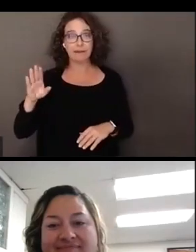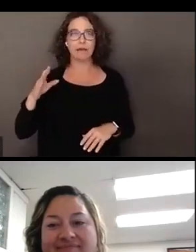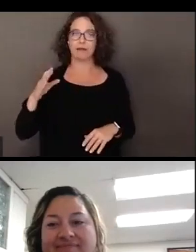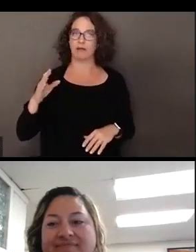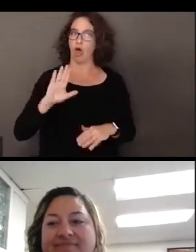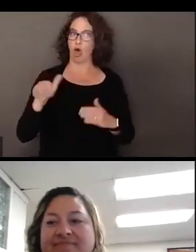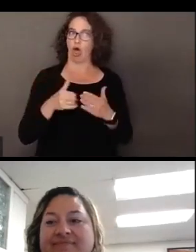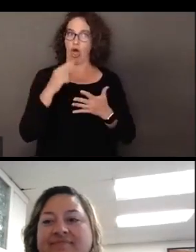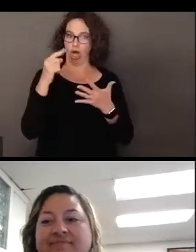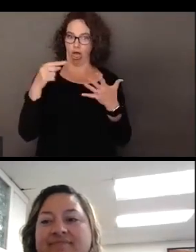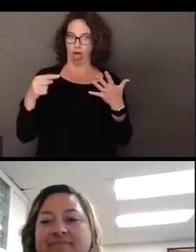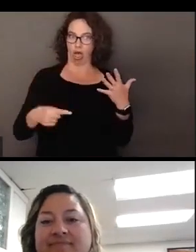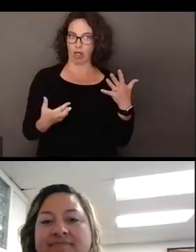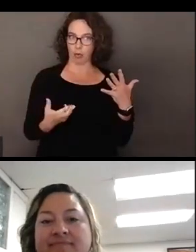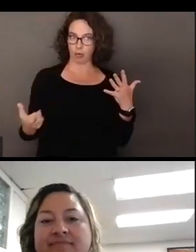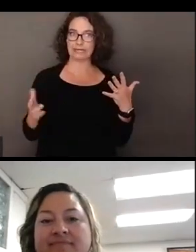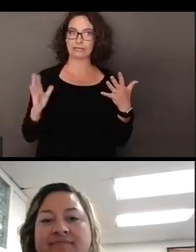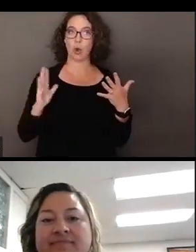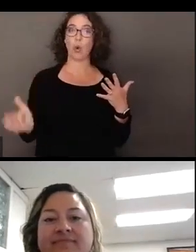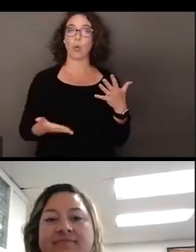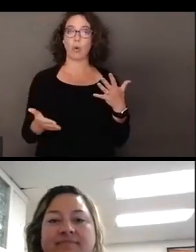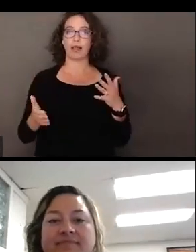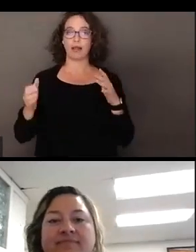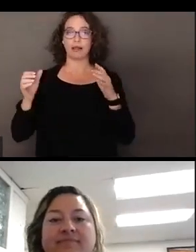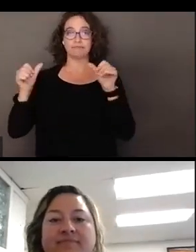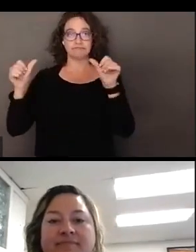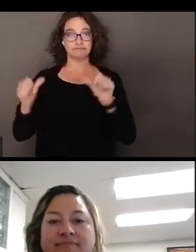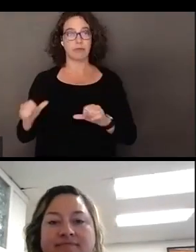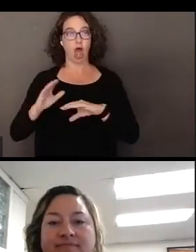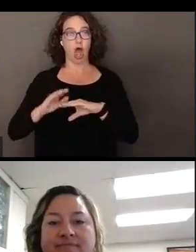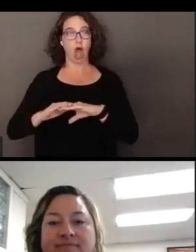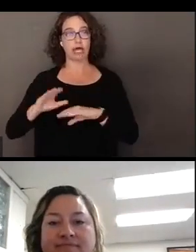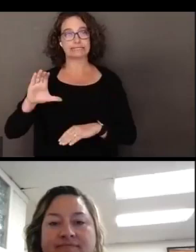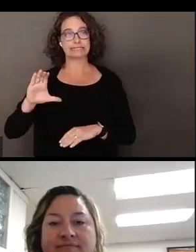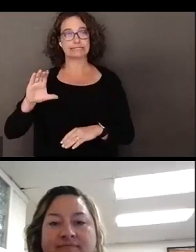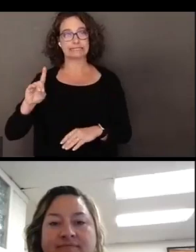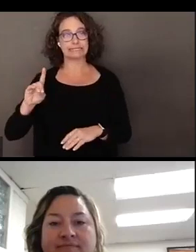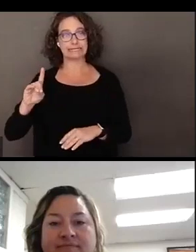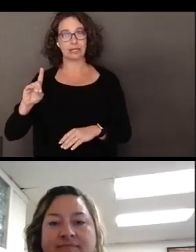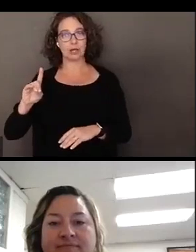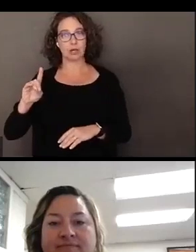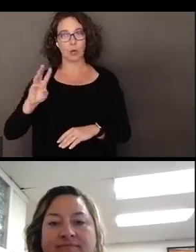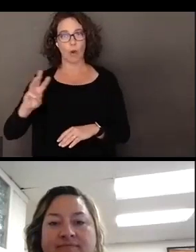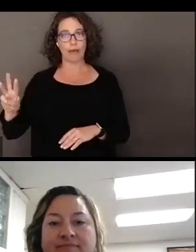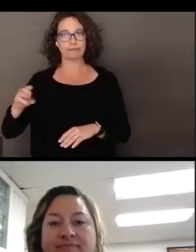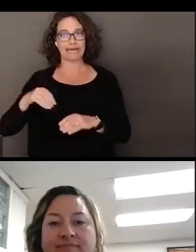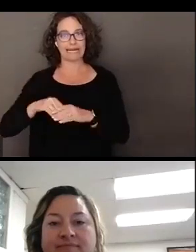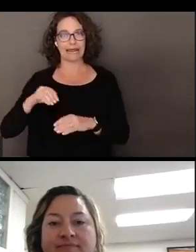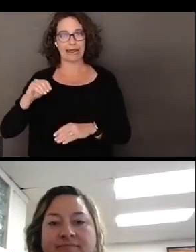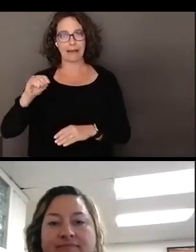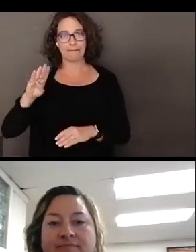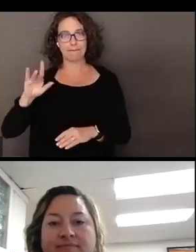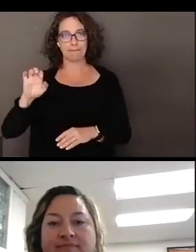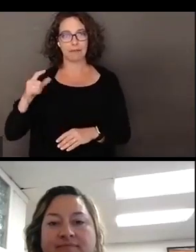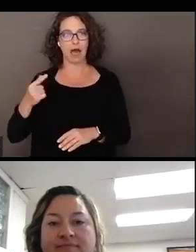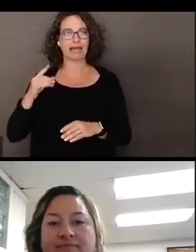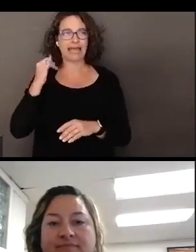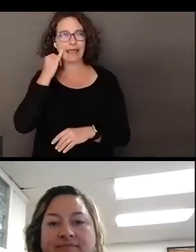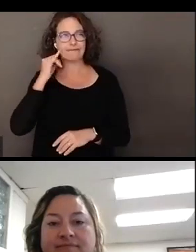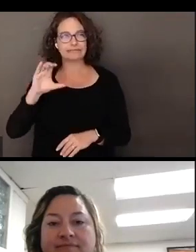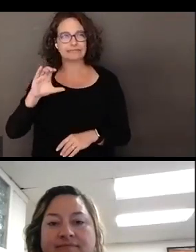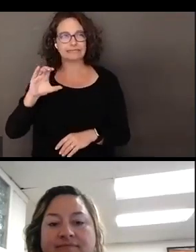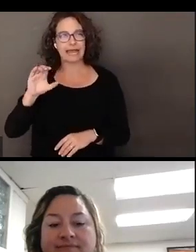these resources on our CDA website in our blog section. So if you go to CDA's website, which